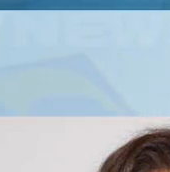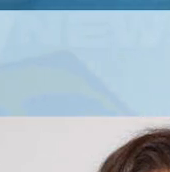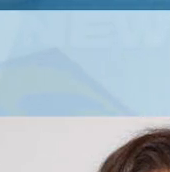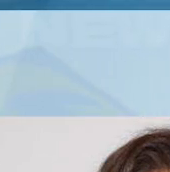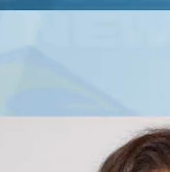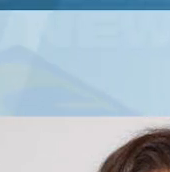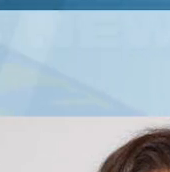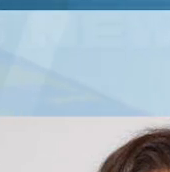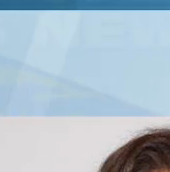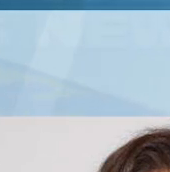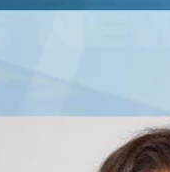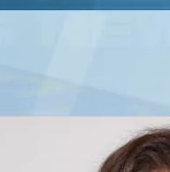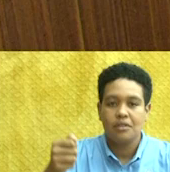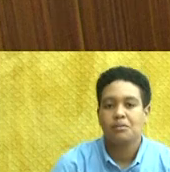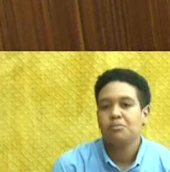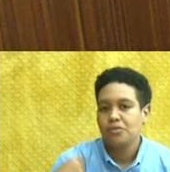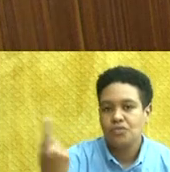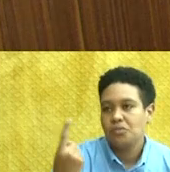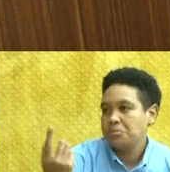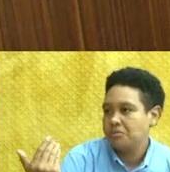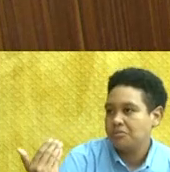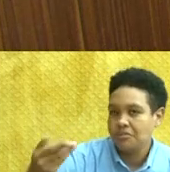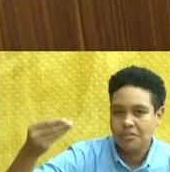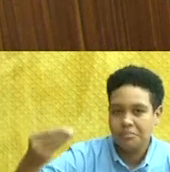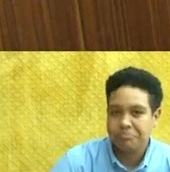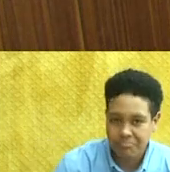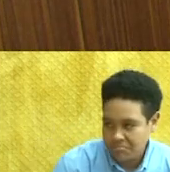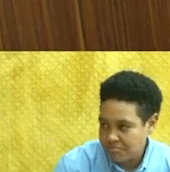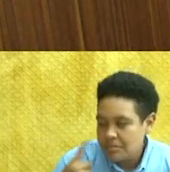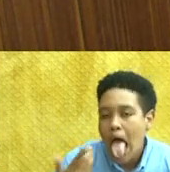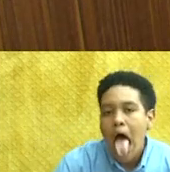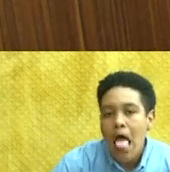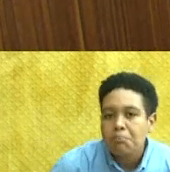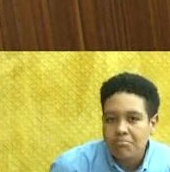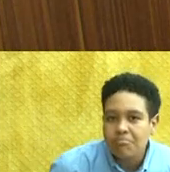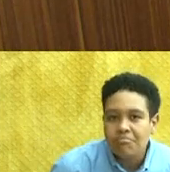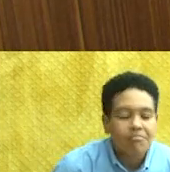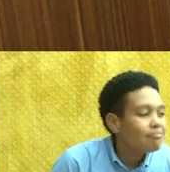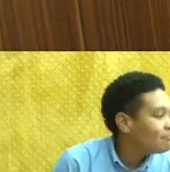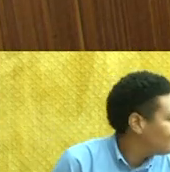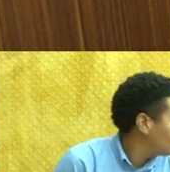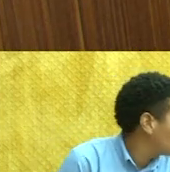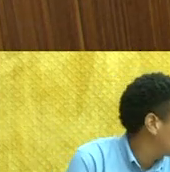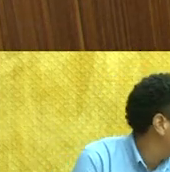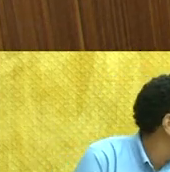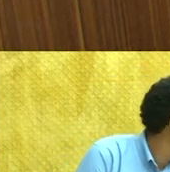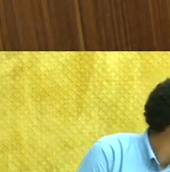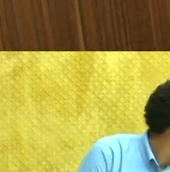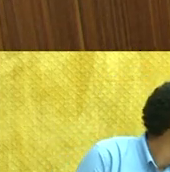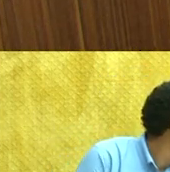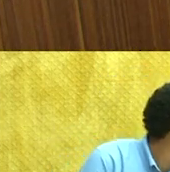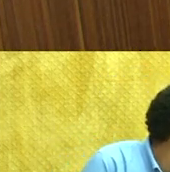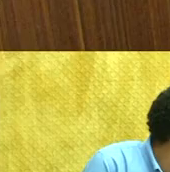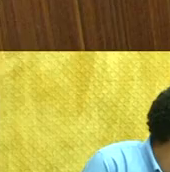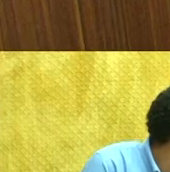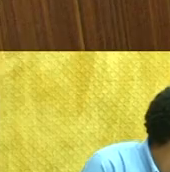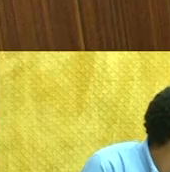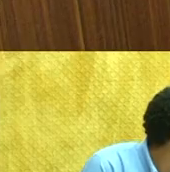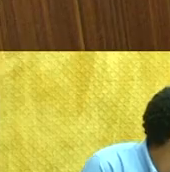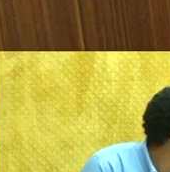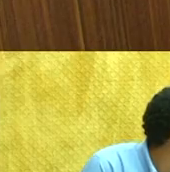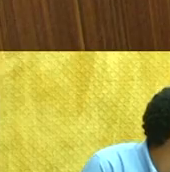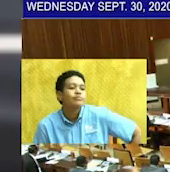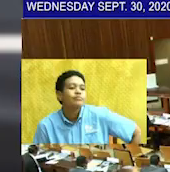Eastern Westmoreland's Daniel Lawrence. The 3 were sworn in after being declared the winners of a magisterial recount following the September 3